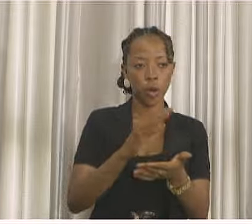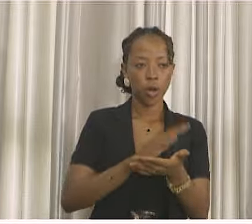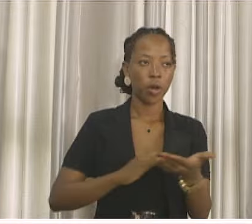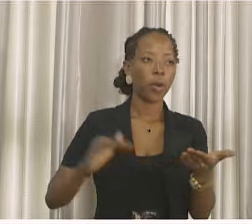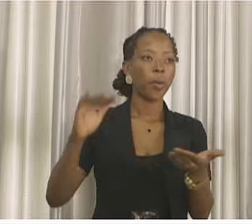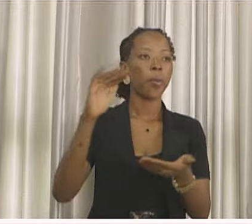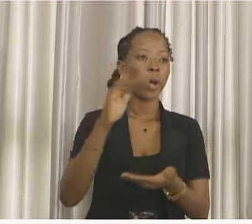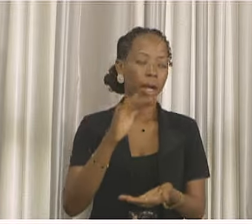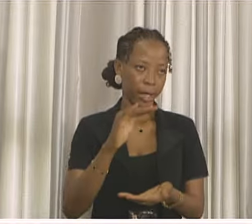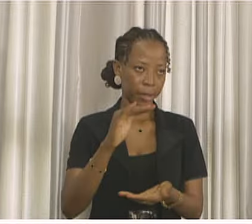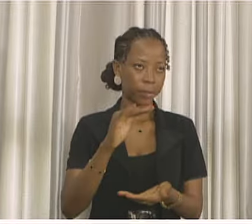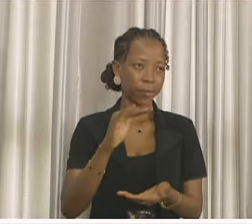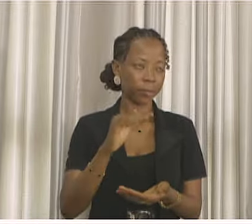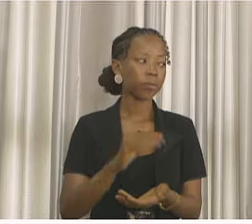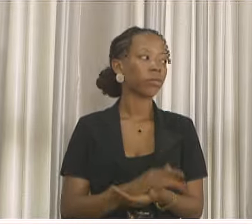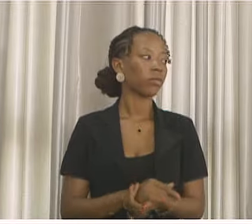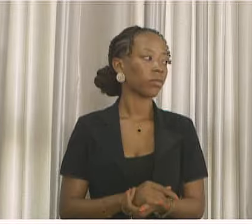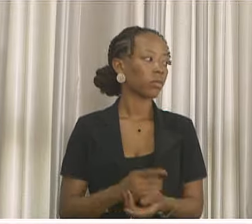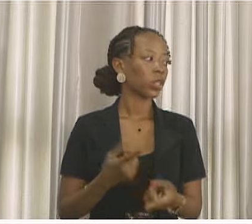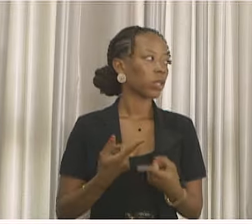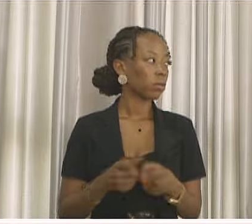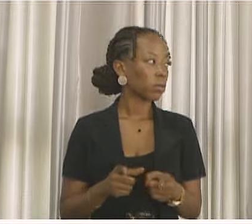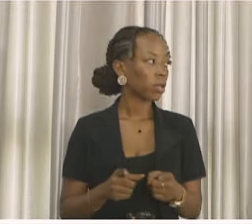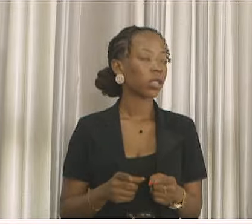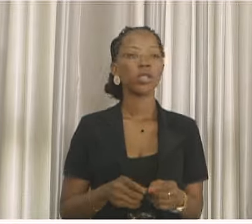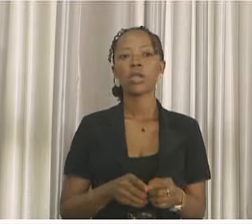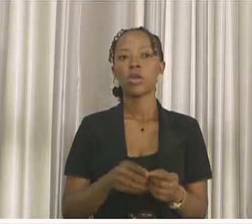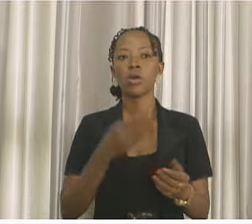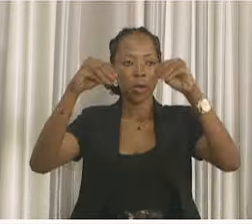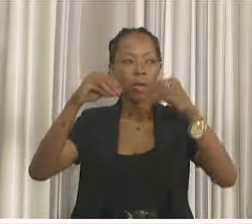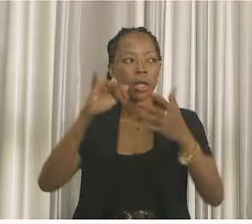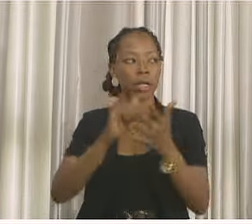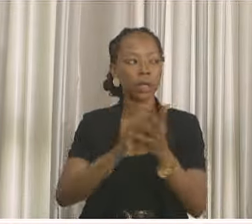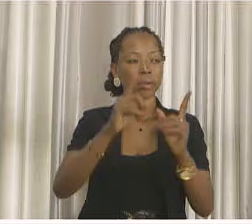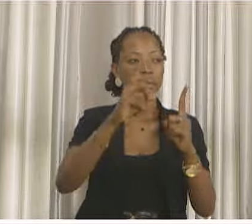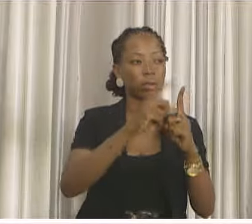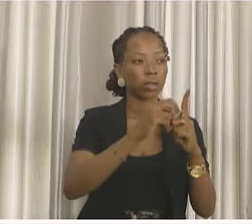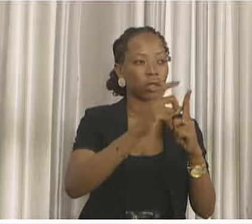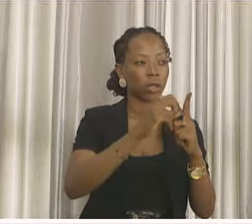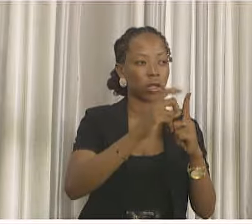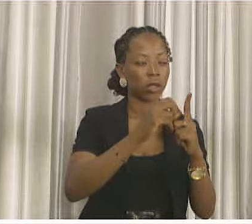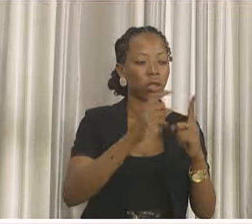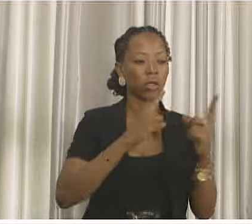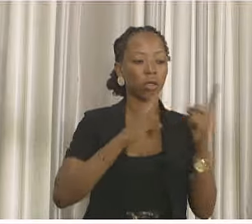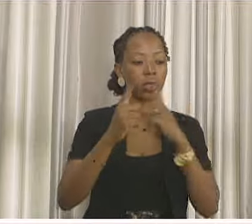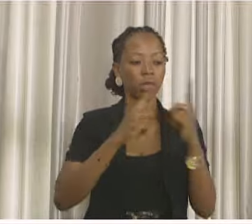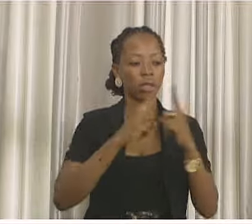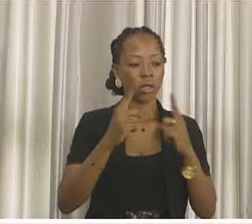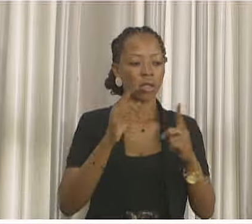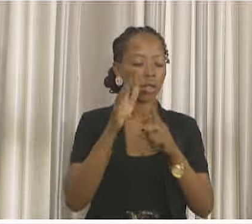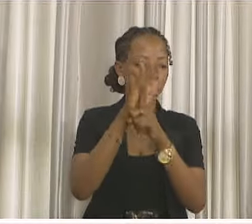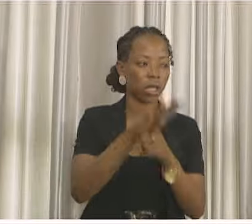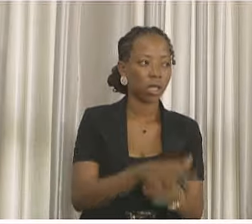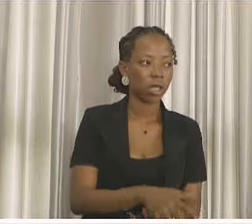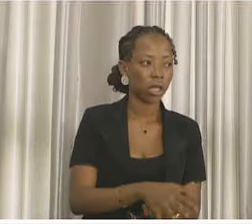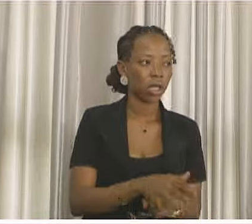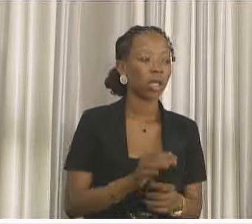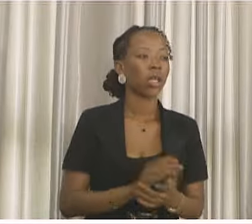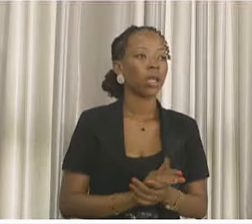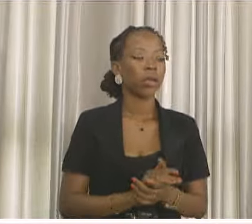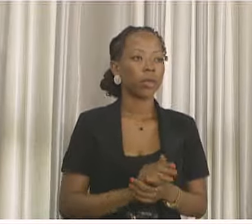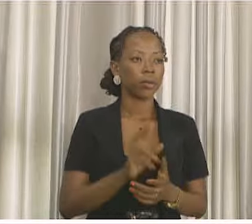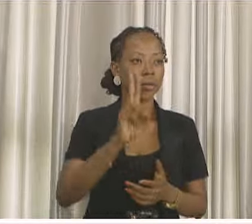agriculture, right? But it's still not enough for growing economy. We import $250